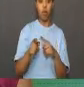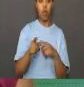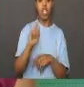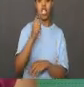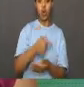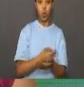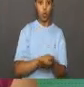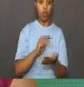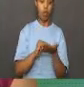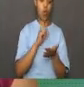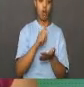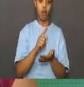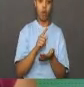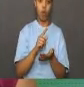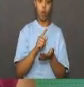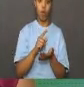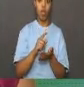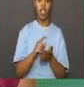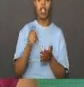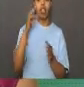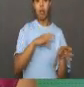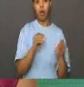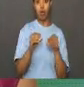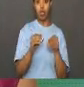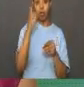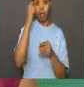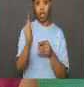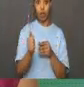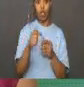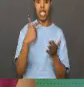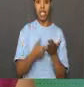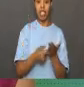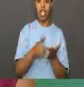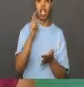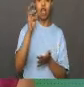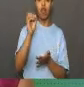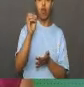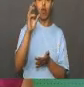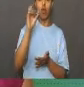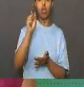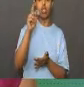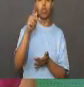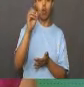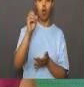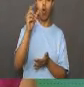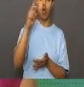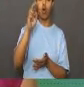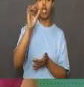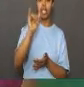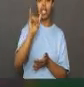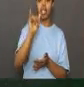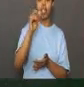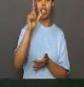Students, do you remember the process of phosphorylation from our previous